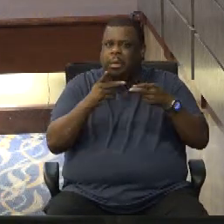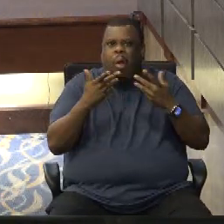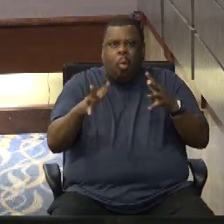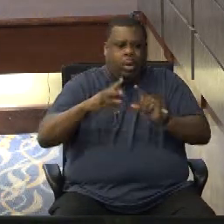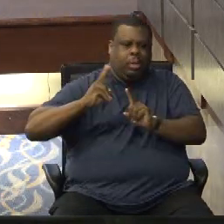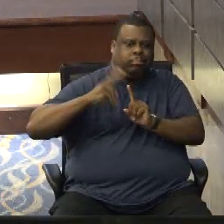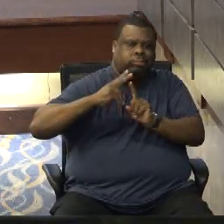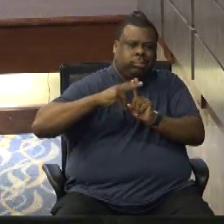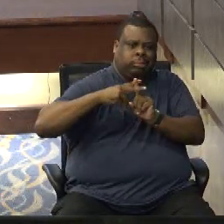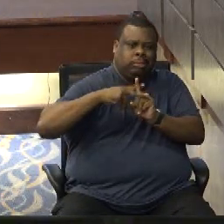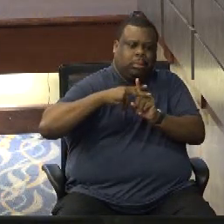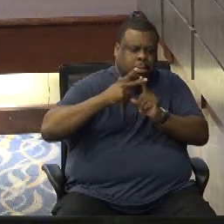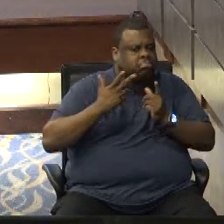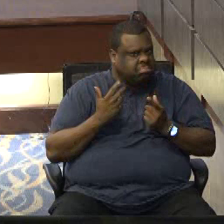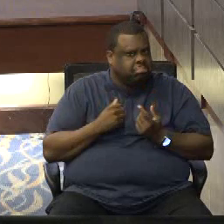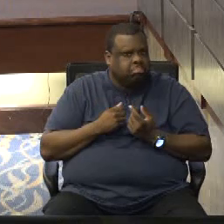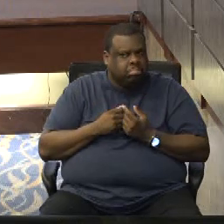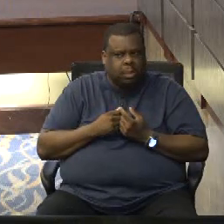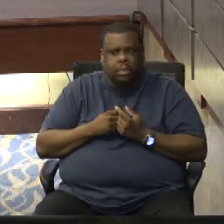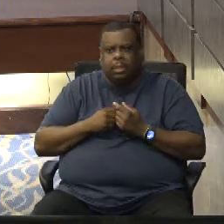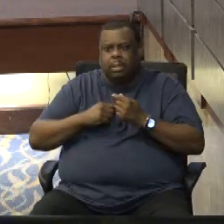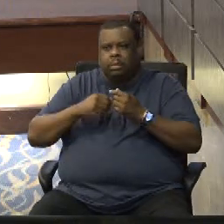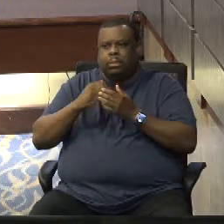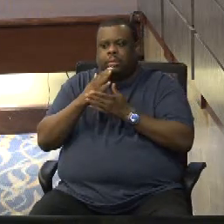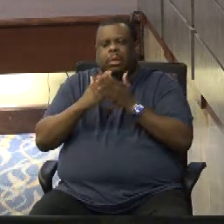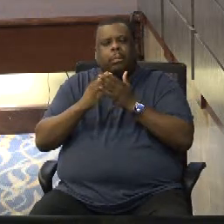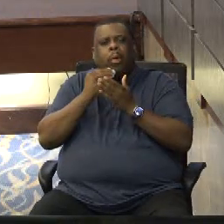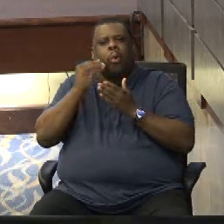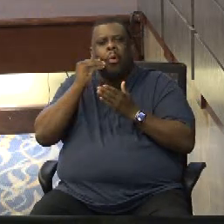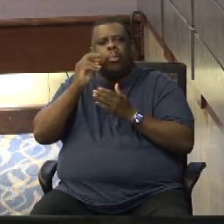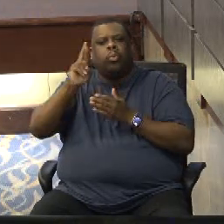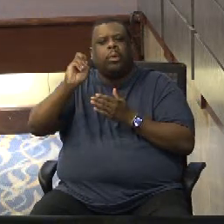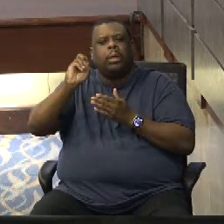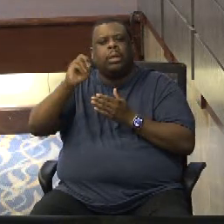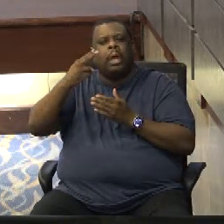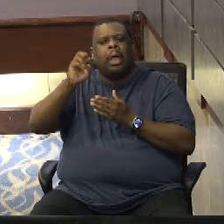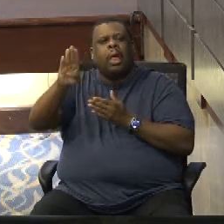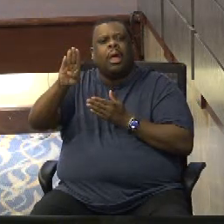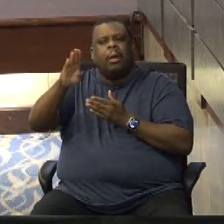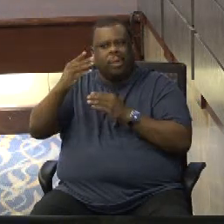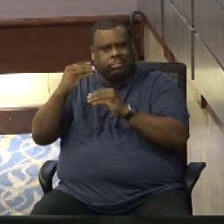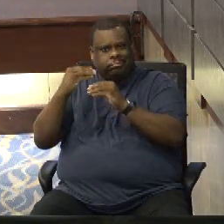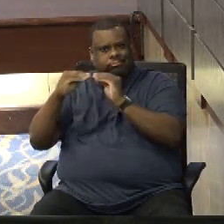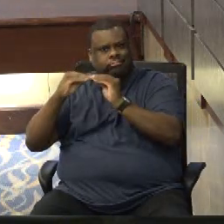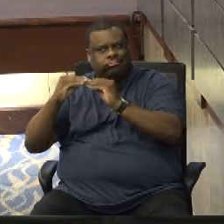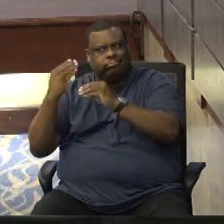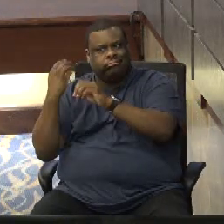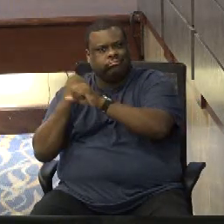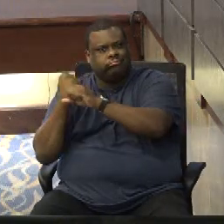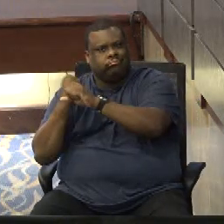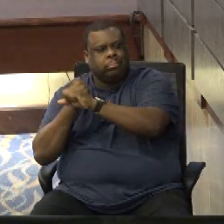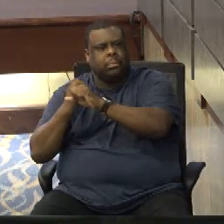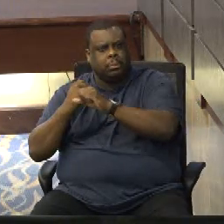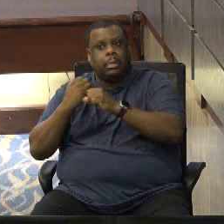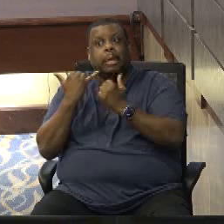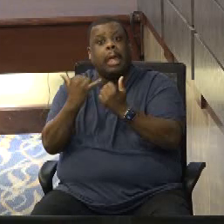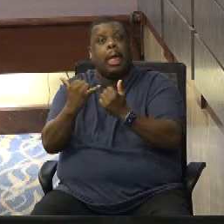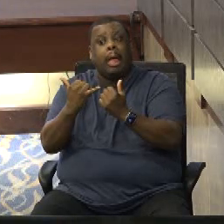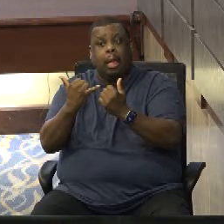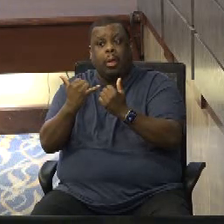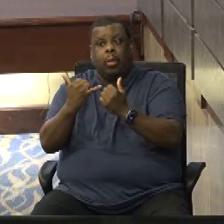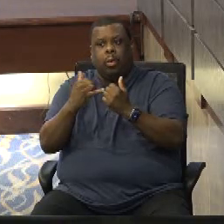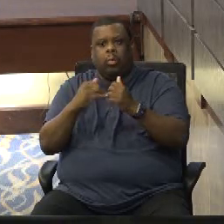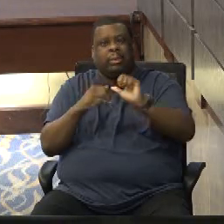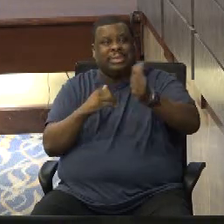We actually have, from a home rehab standpoint, we are working through at least 10